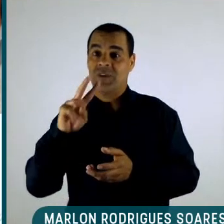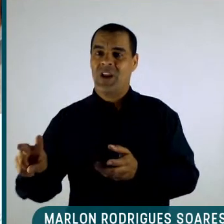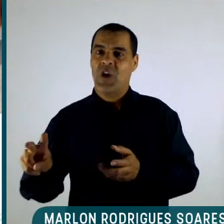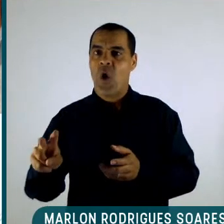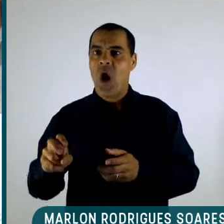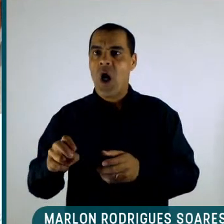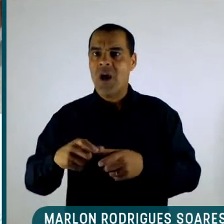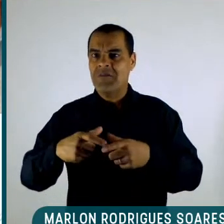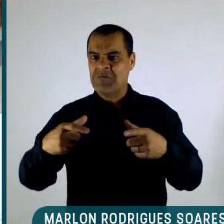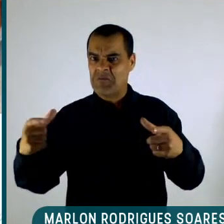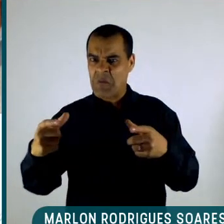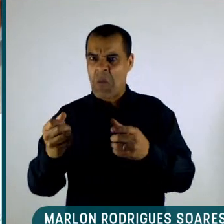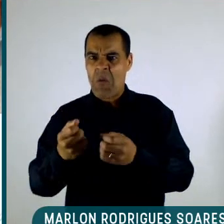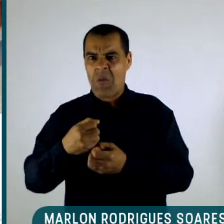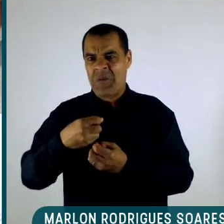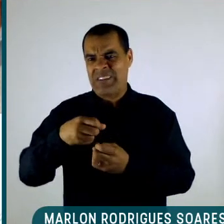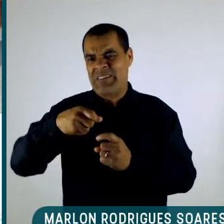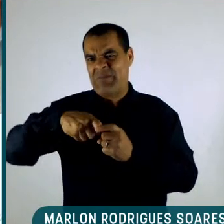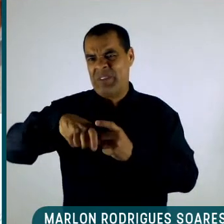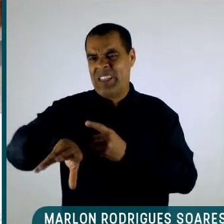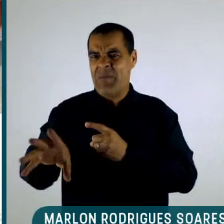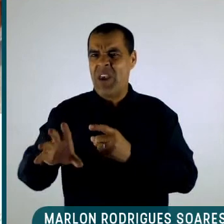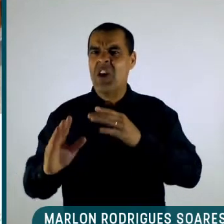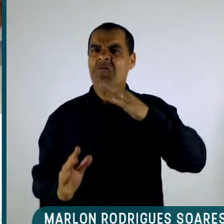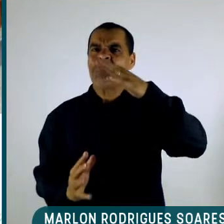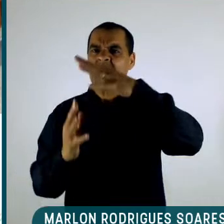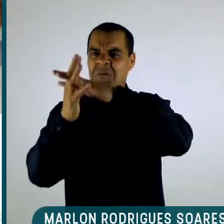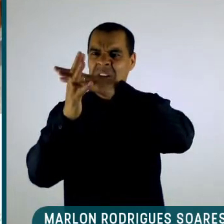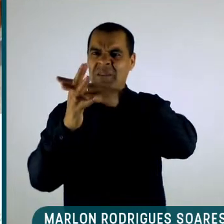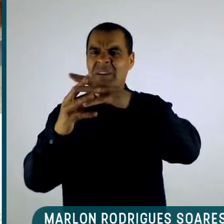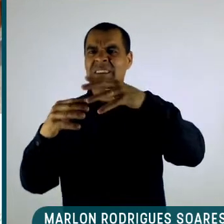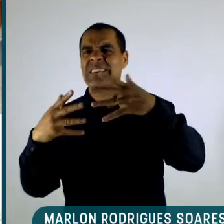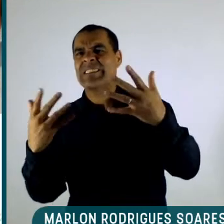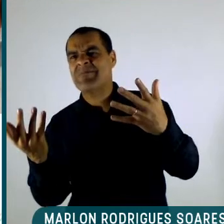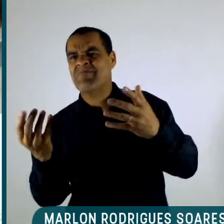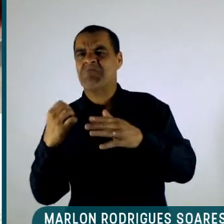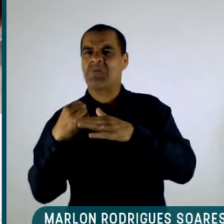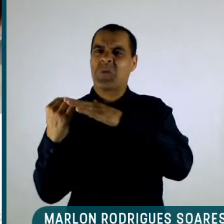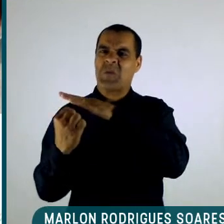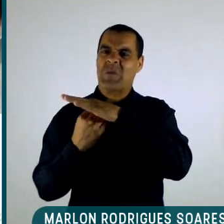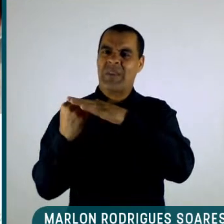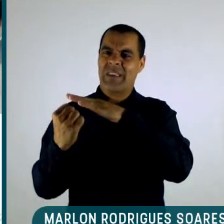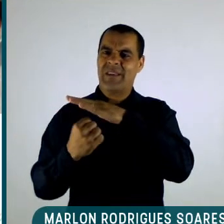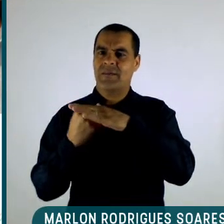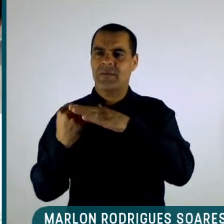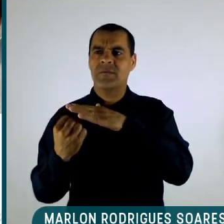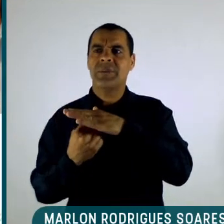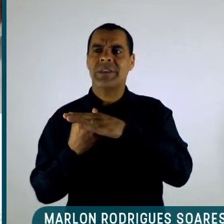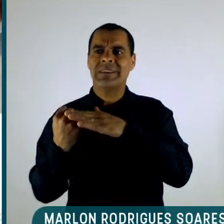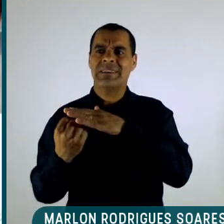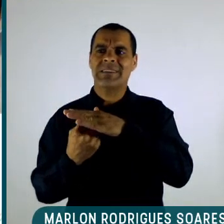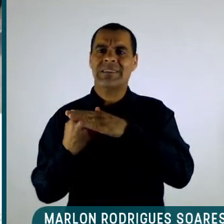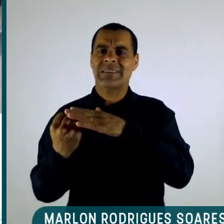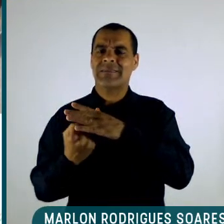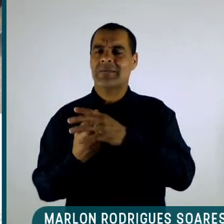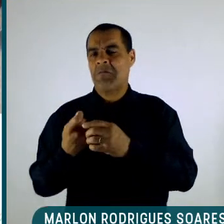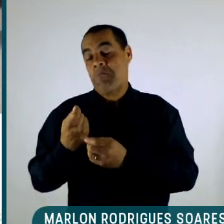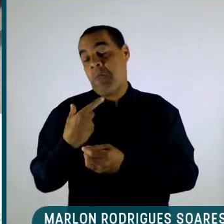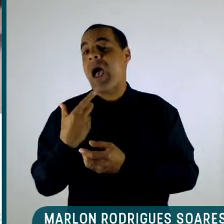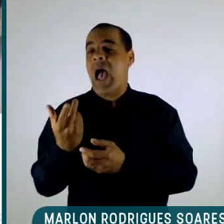You're seeing now at the peak of this tragic pandemic, companies